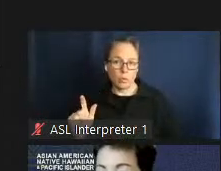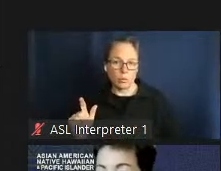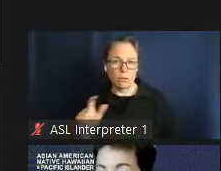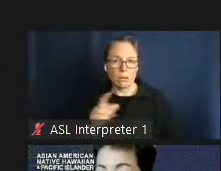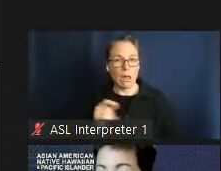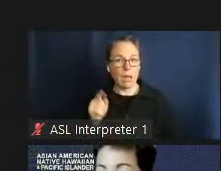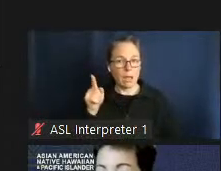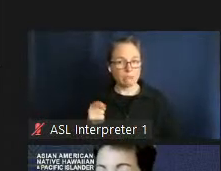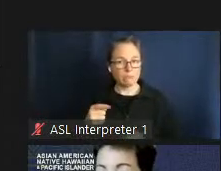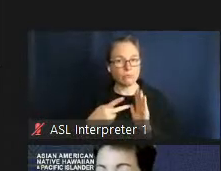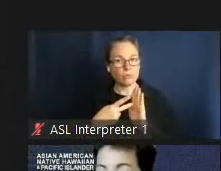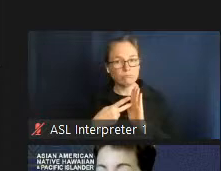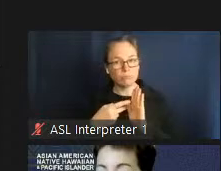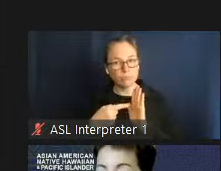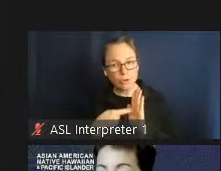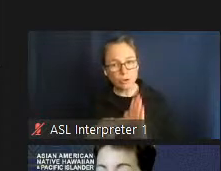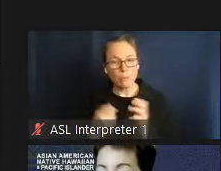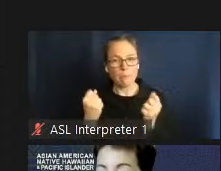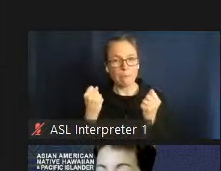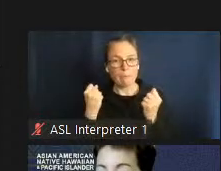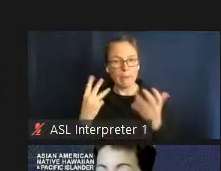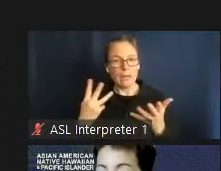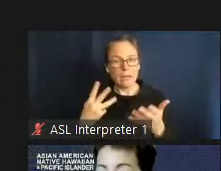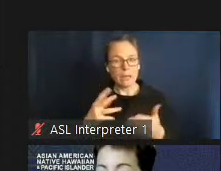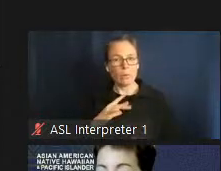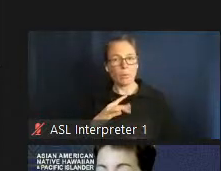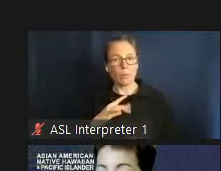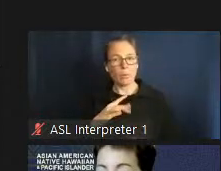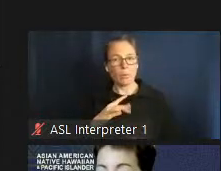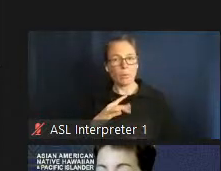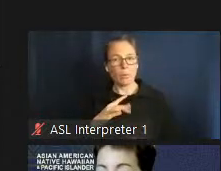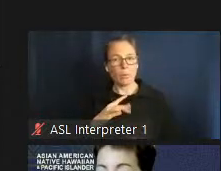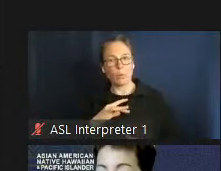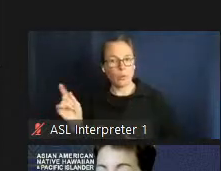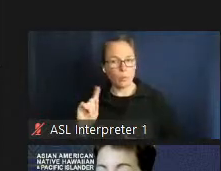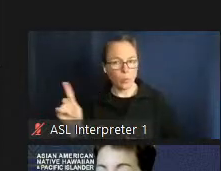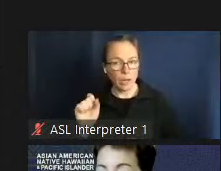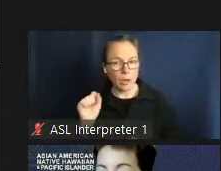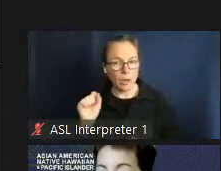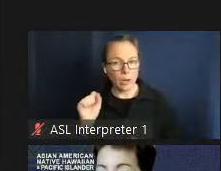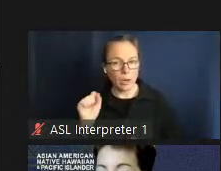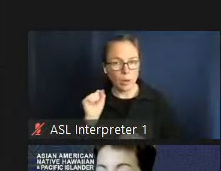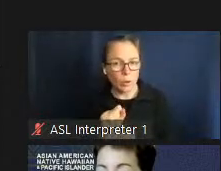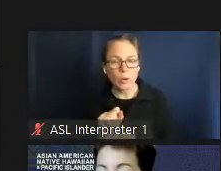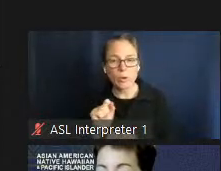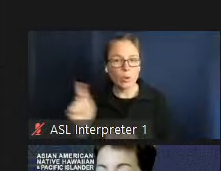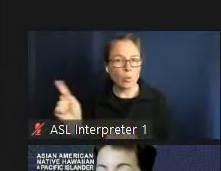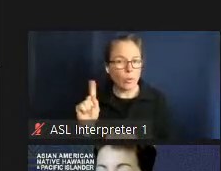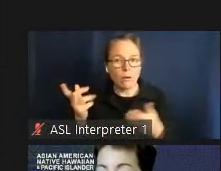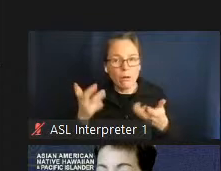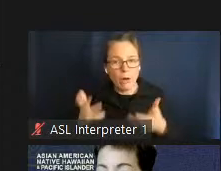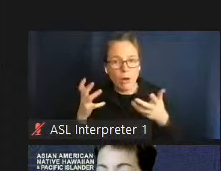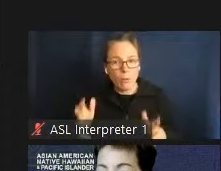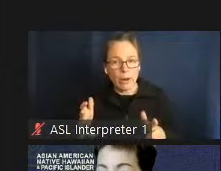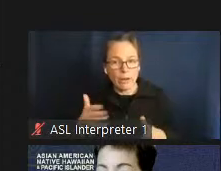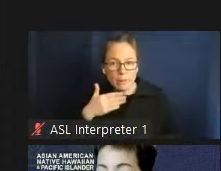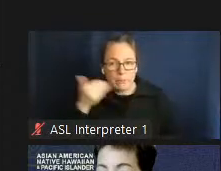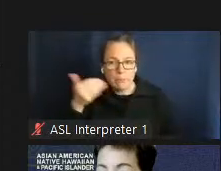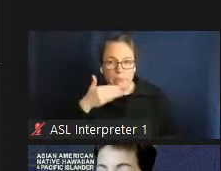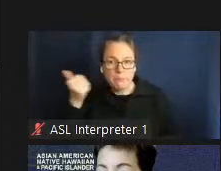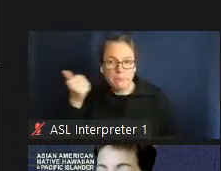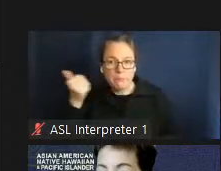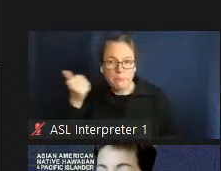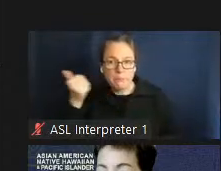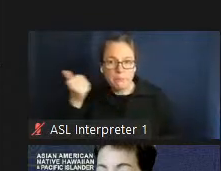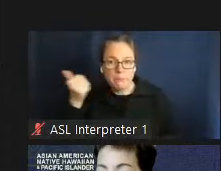highlights of where there is quite a lot of work and investment that has already been happening within Washington County.